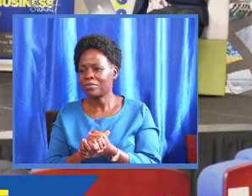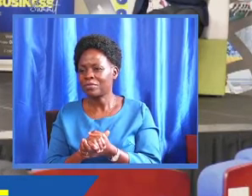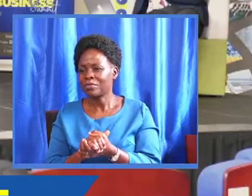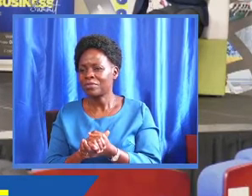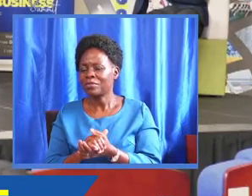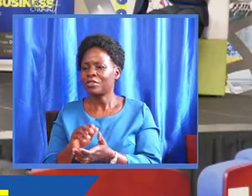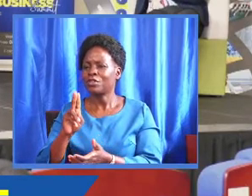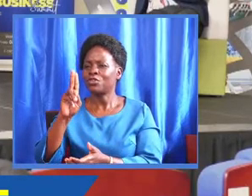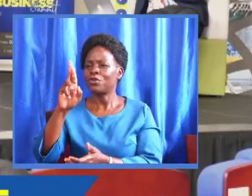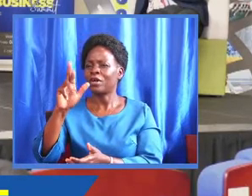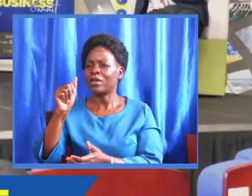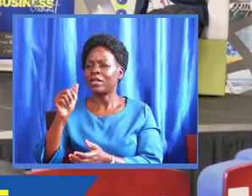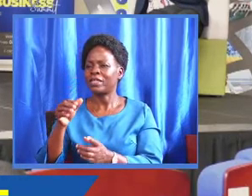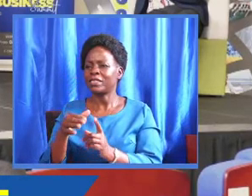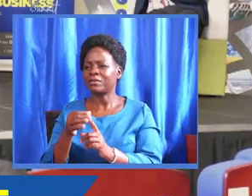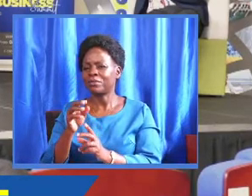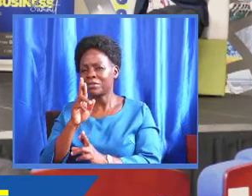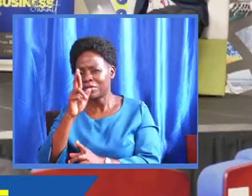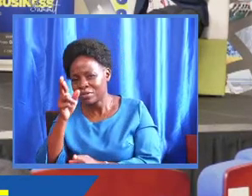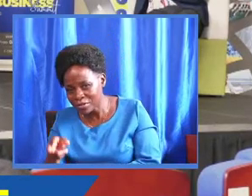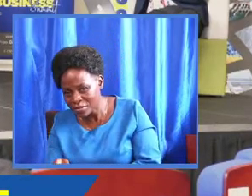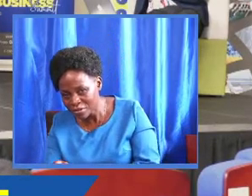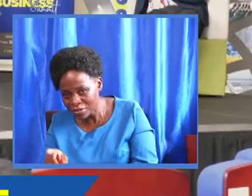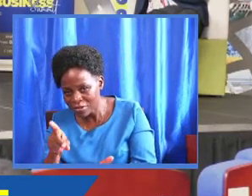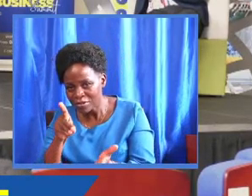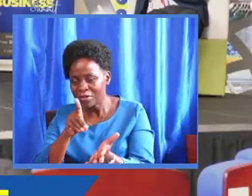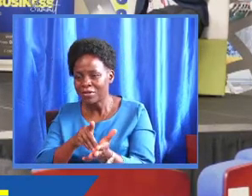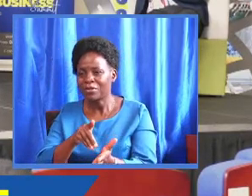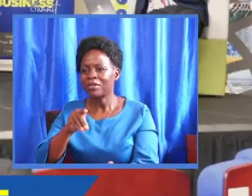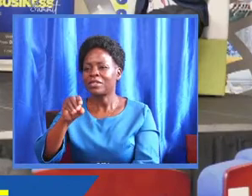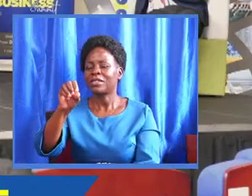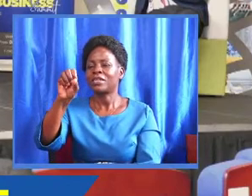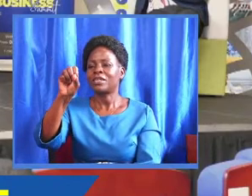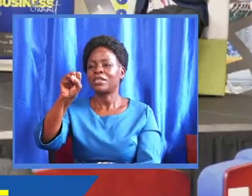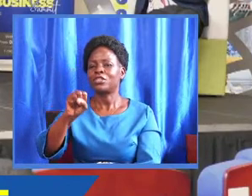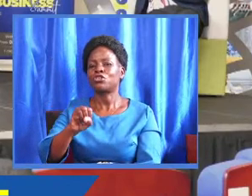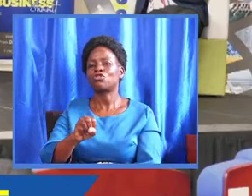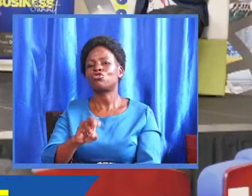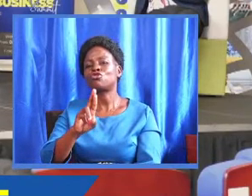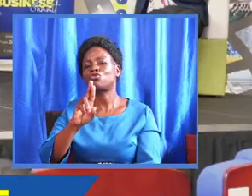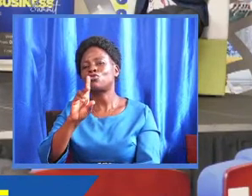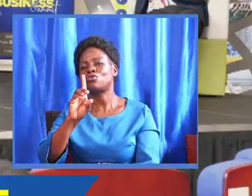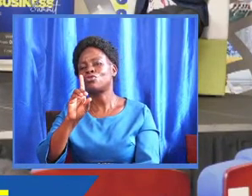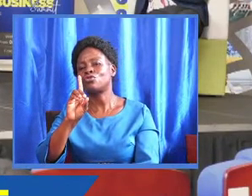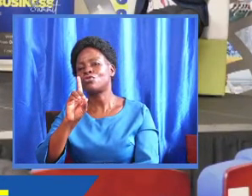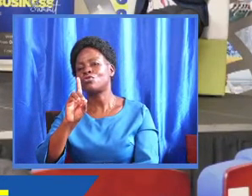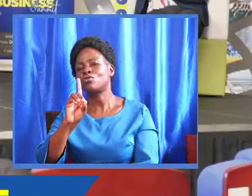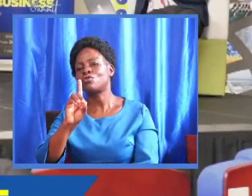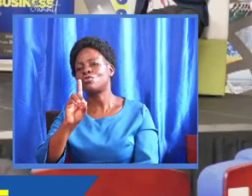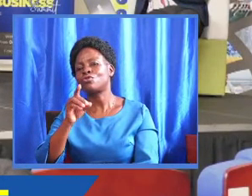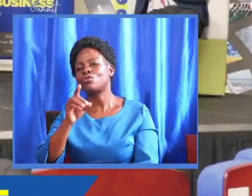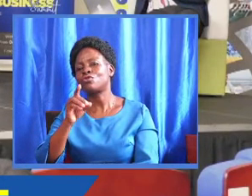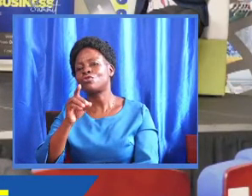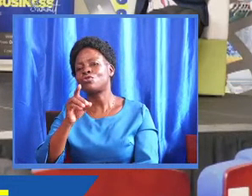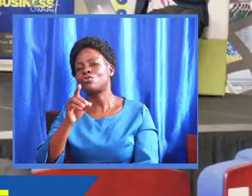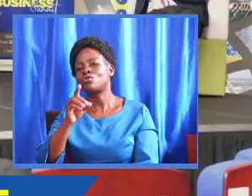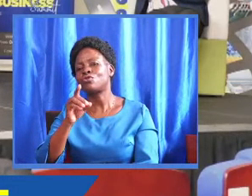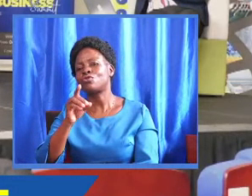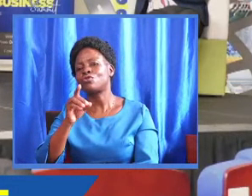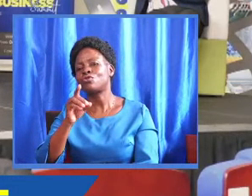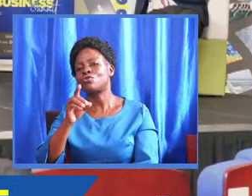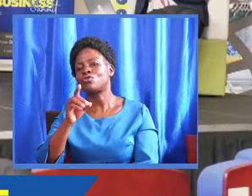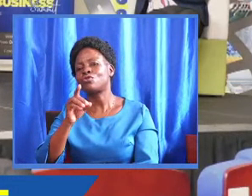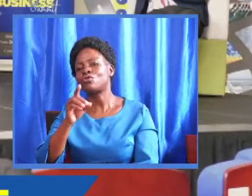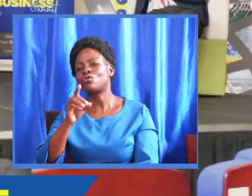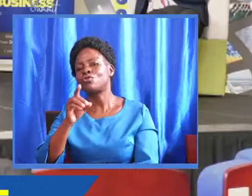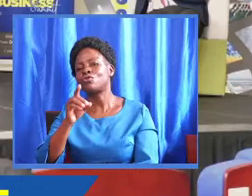to URA and special respect to Dr. Subil as my great mentor. I think you know each other. Odong Simon to Dr.